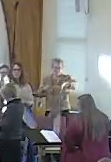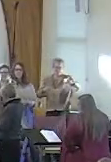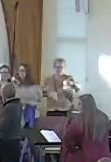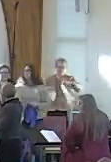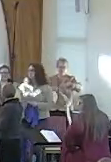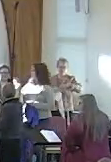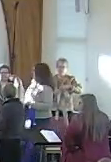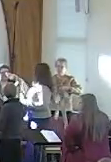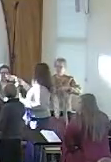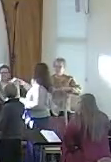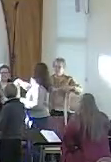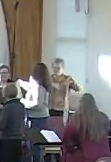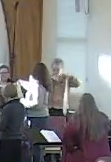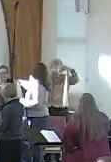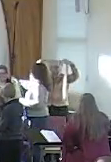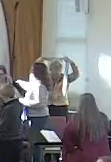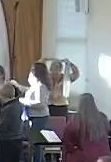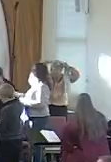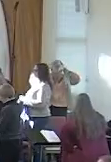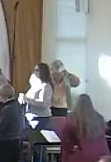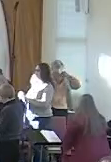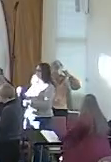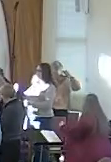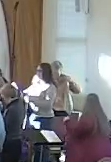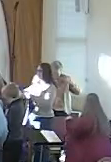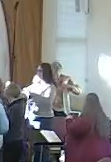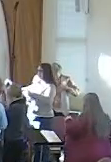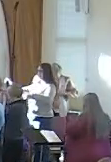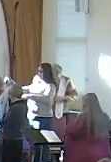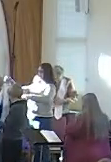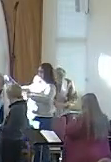Silver. Anybody want What did you want?